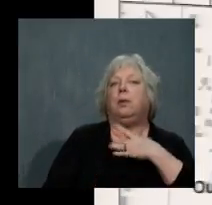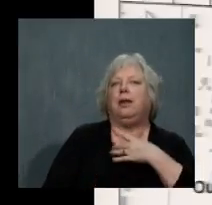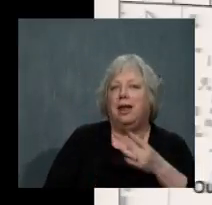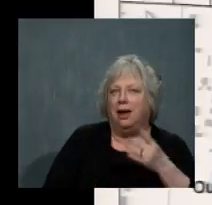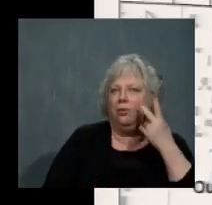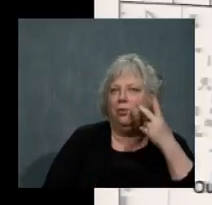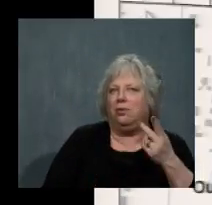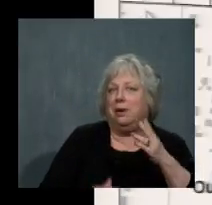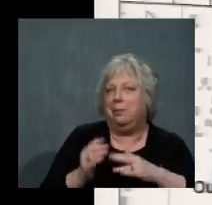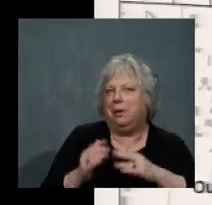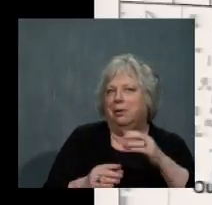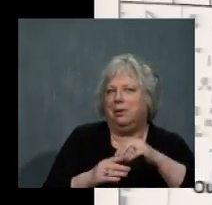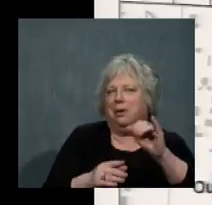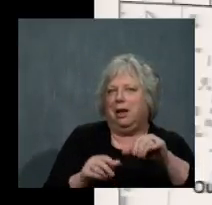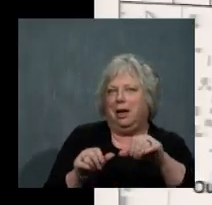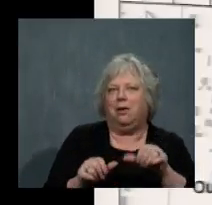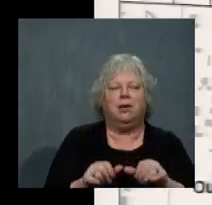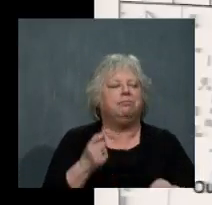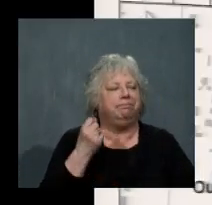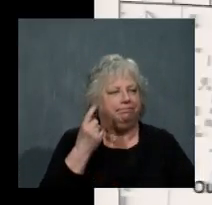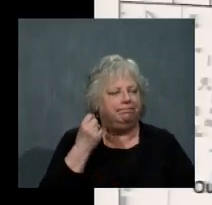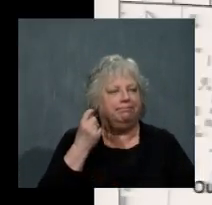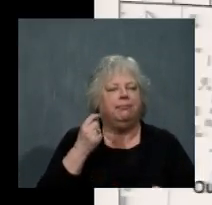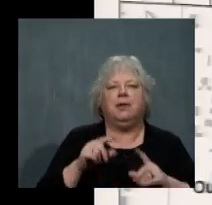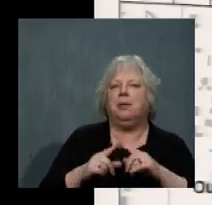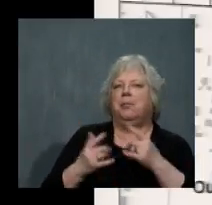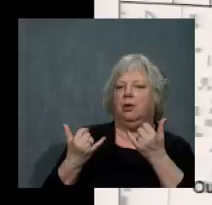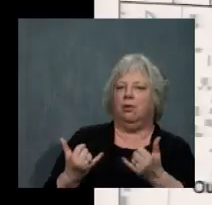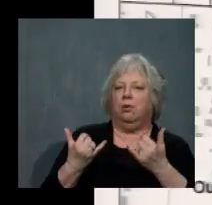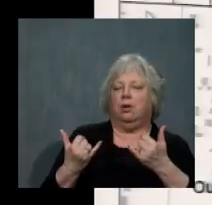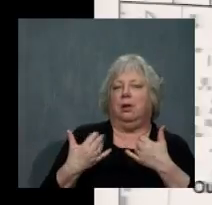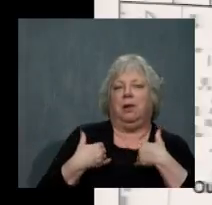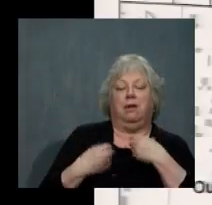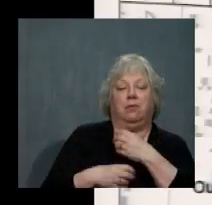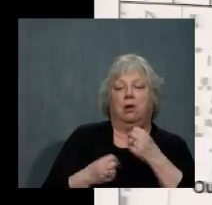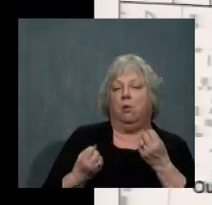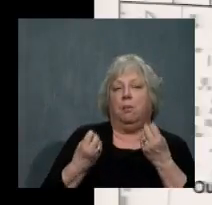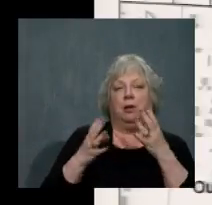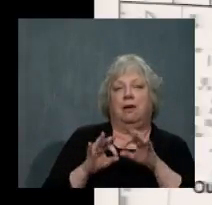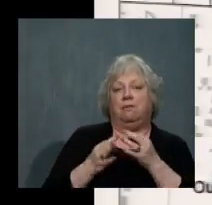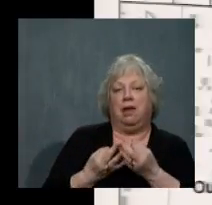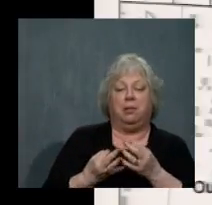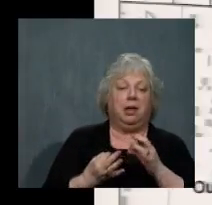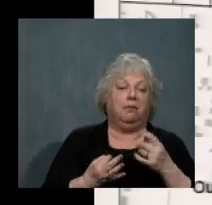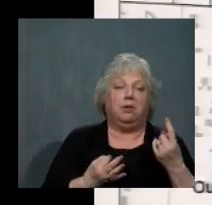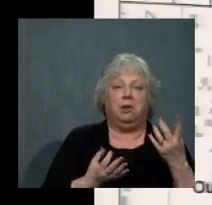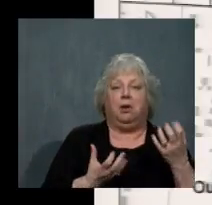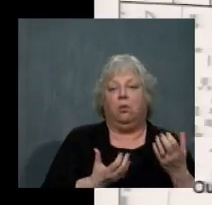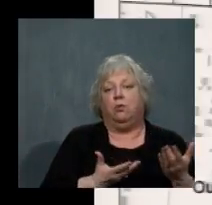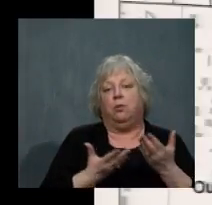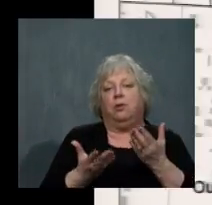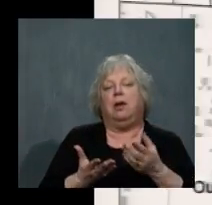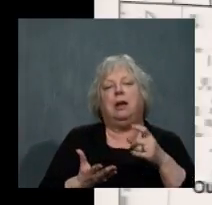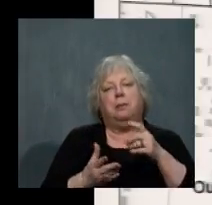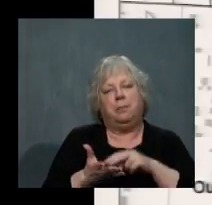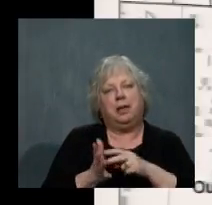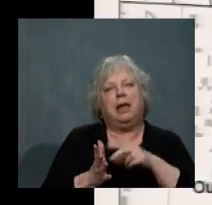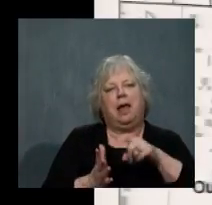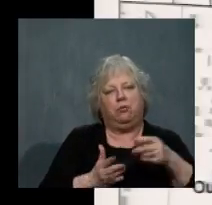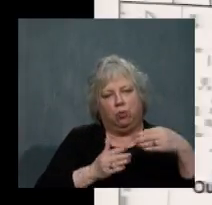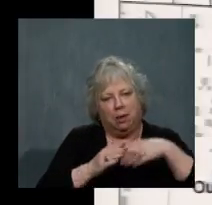done in that area. I understand. And so currently, there's not. If they want to present something in there, they would have to come